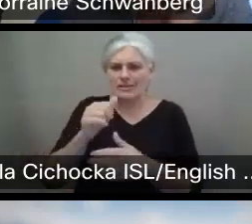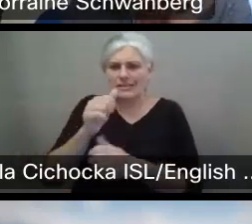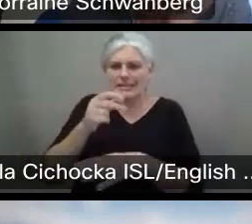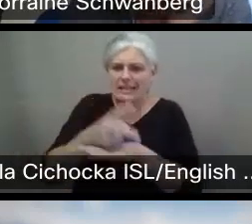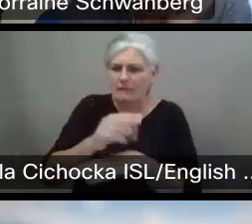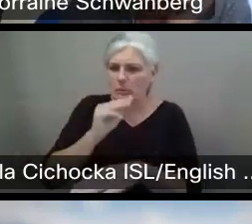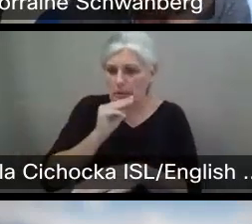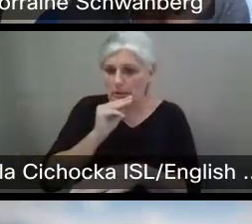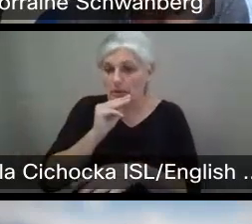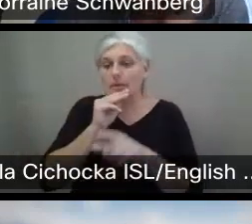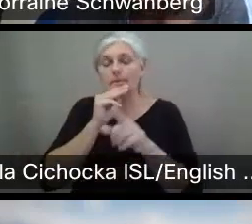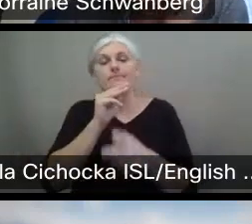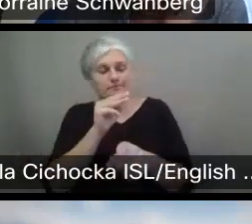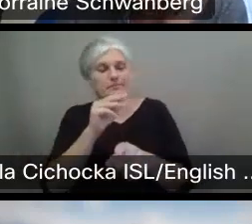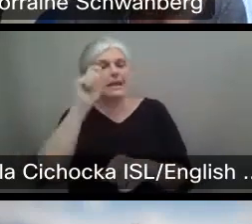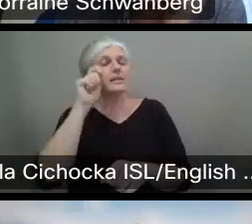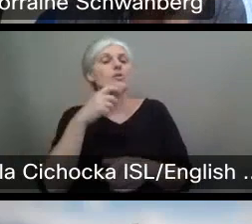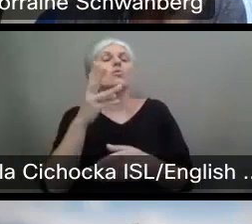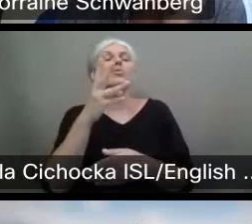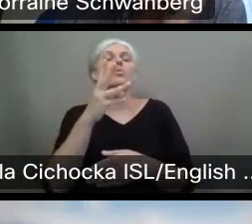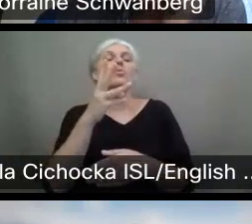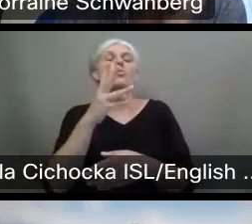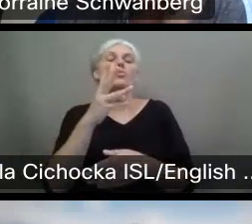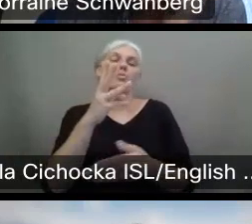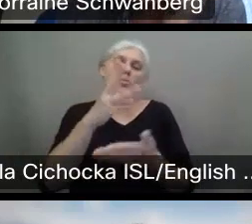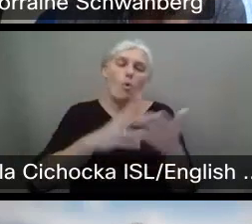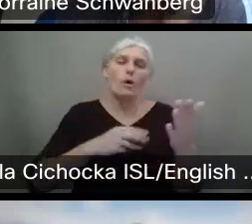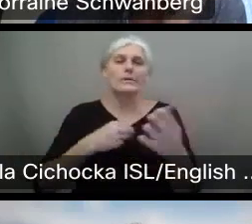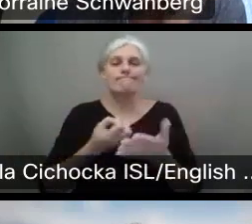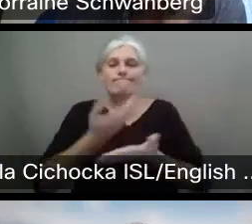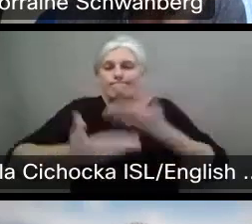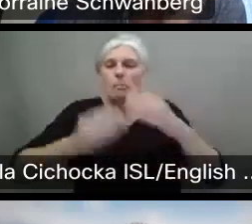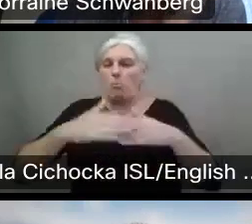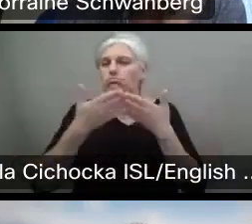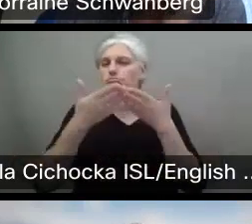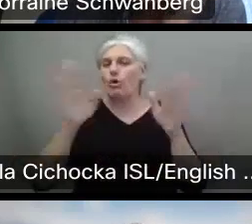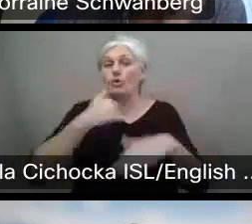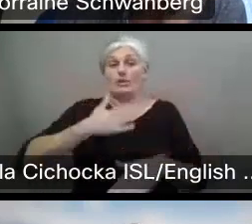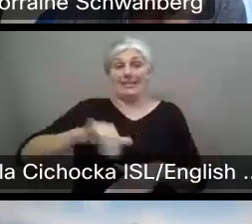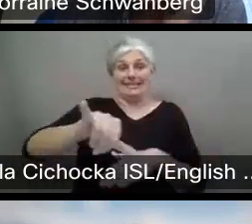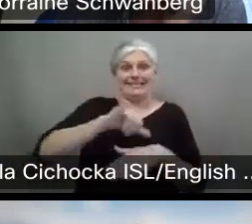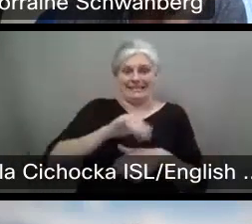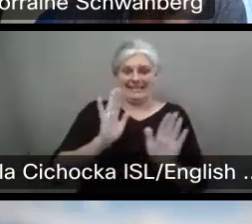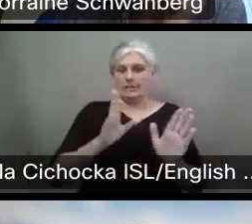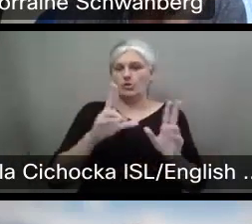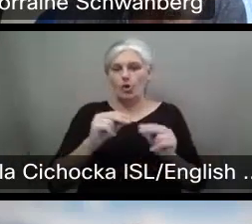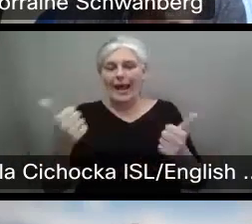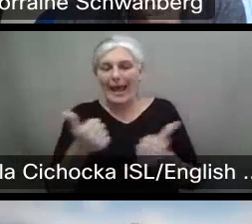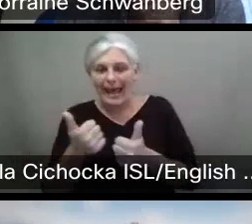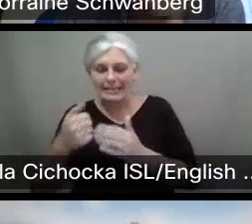think it's worthwhile just flagging that it's a little bit broader than just surgery. Any invasive